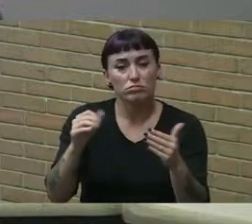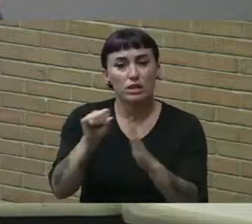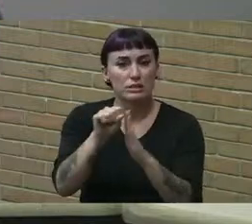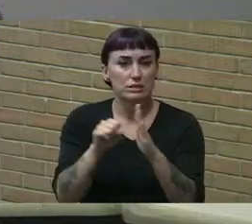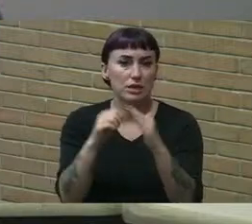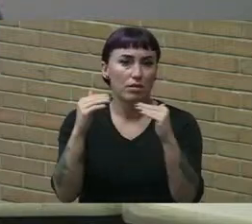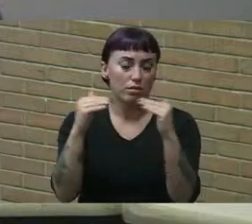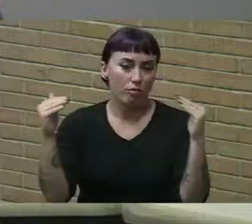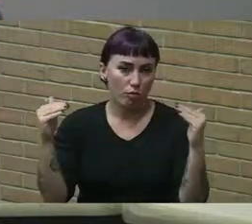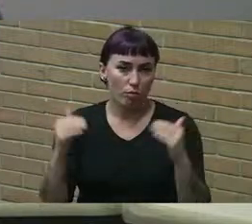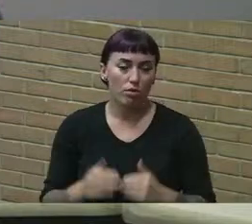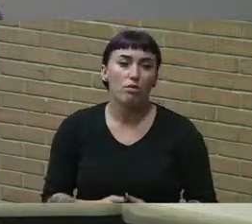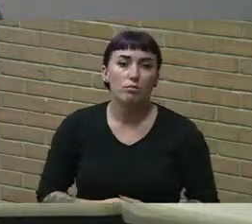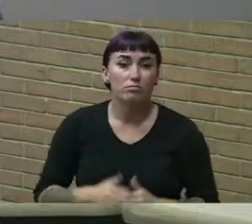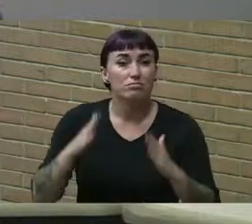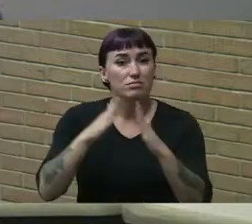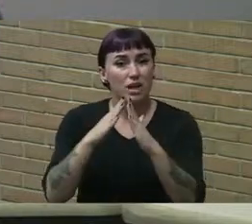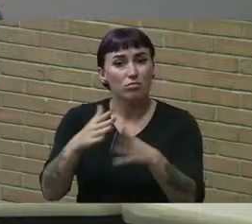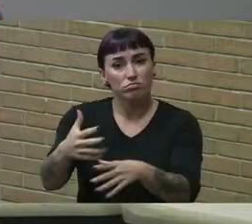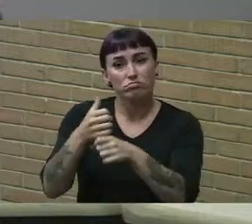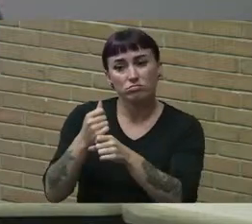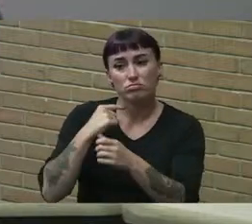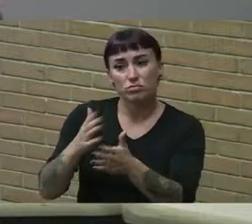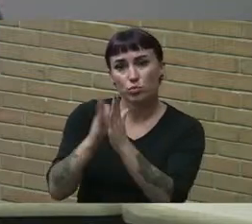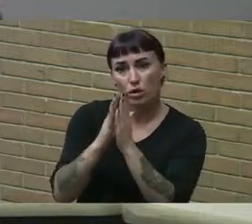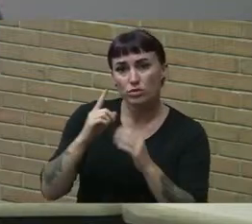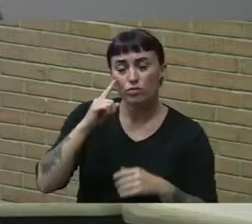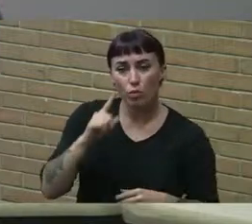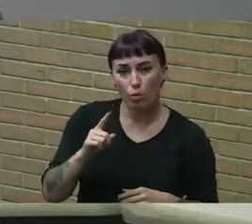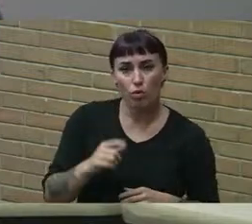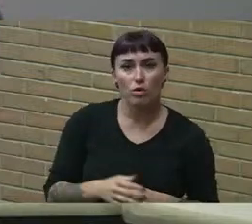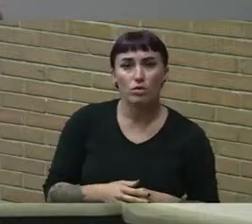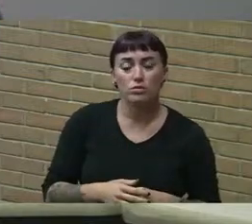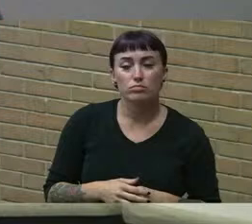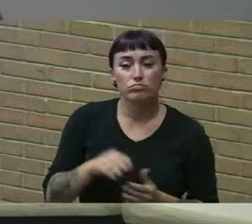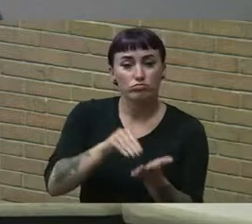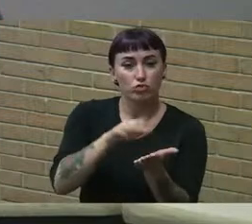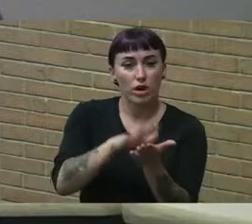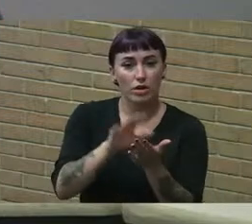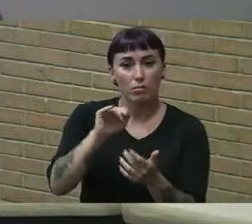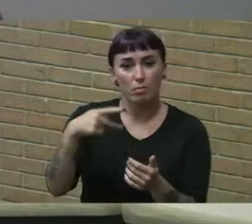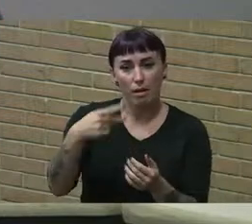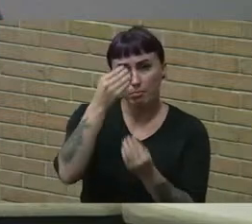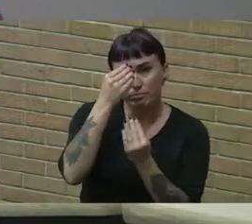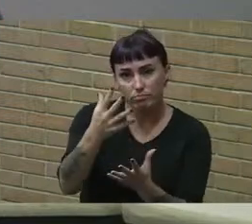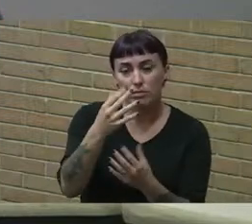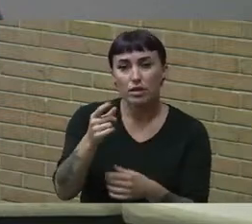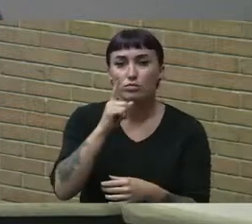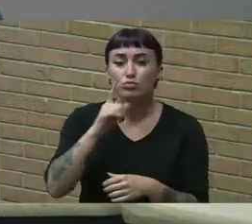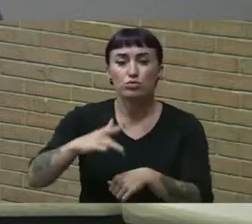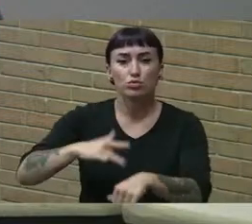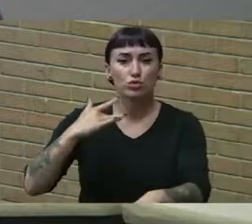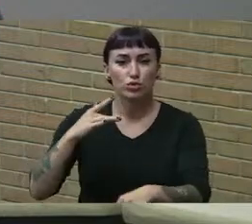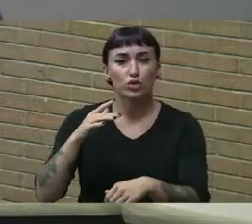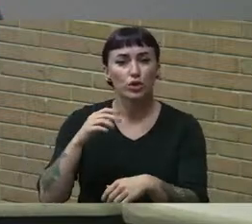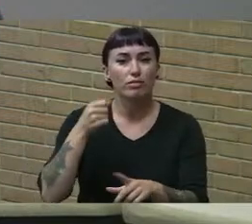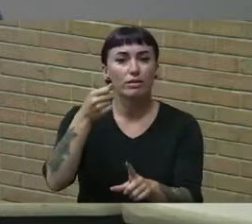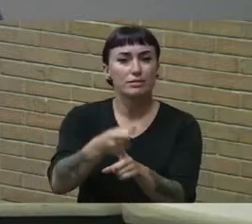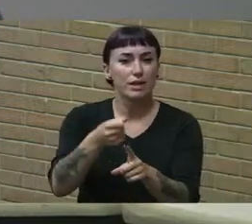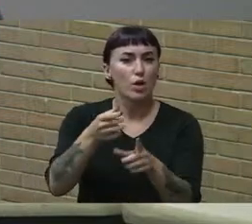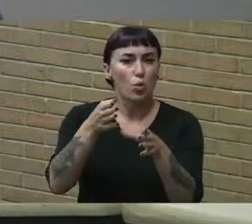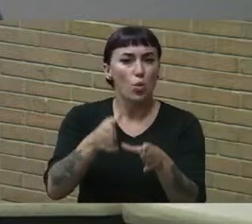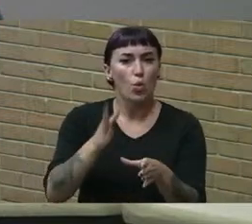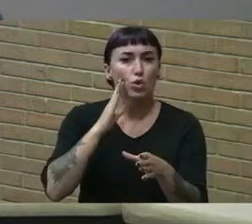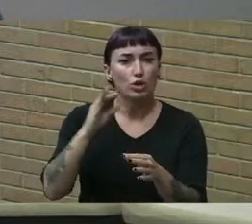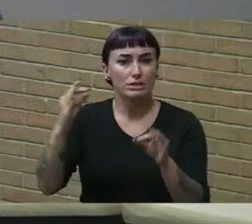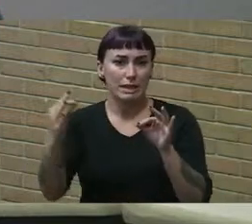level. Town has received requests for record map information, and there is an early stakeholders input meeting